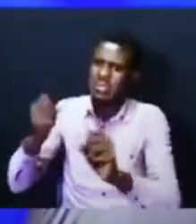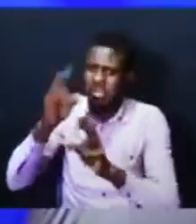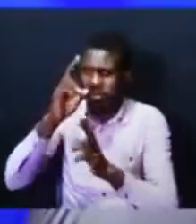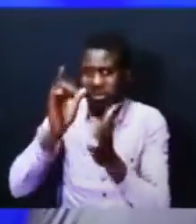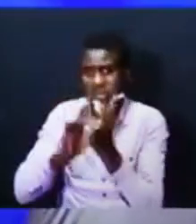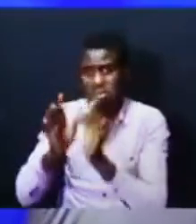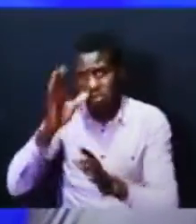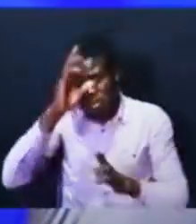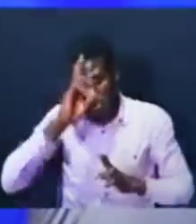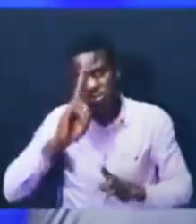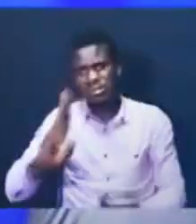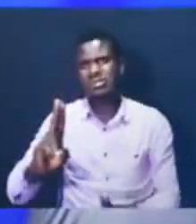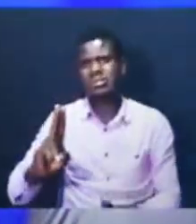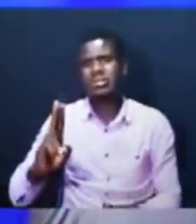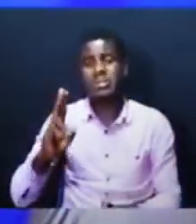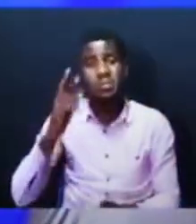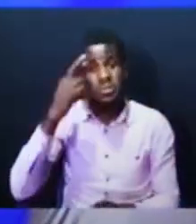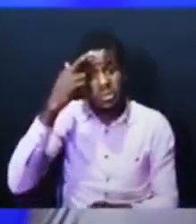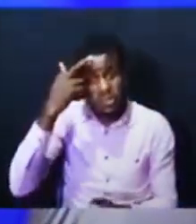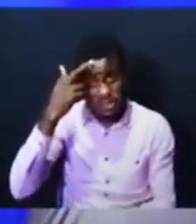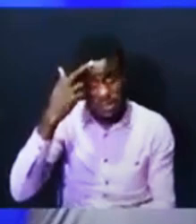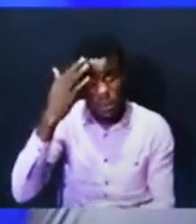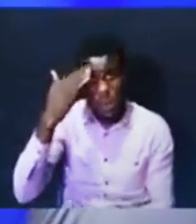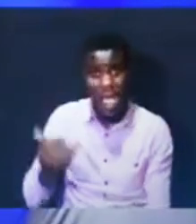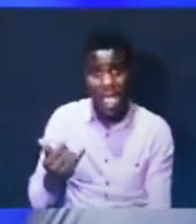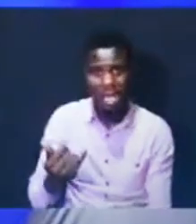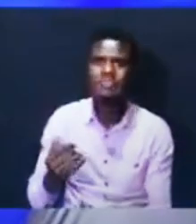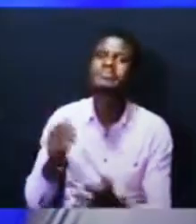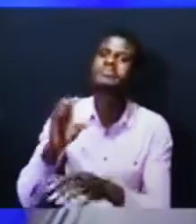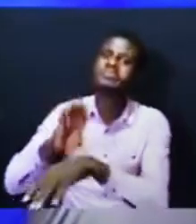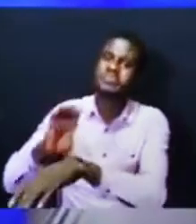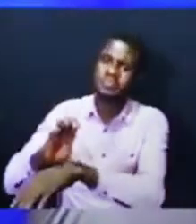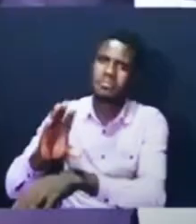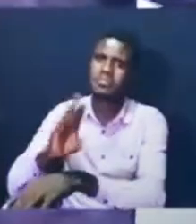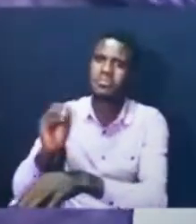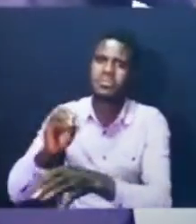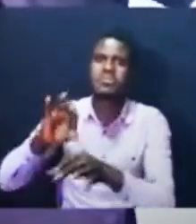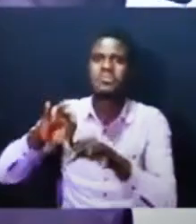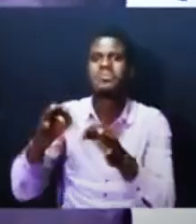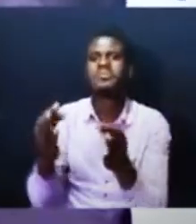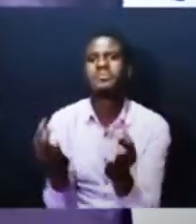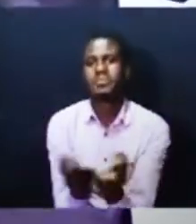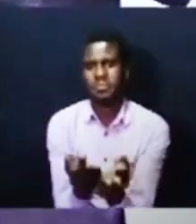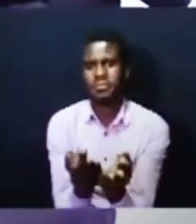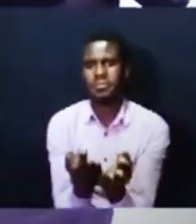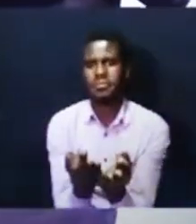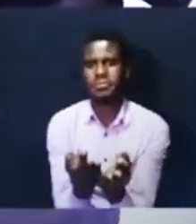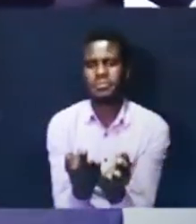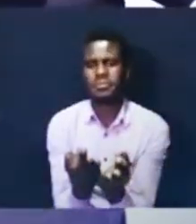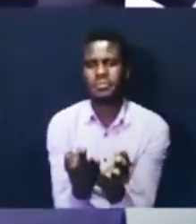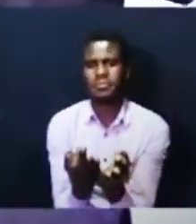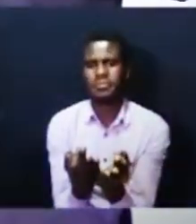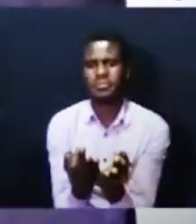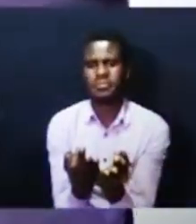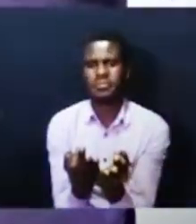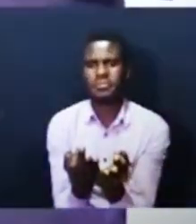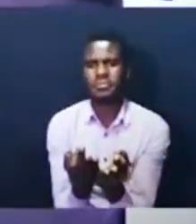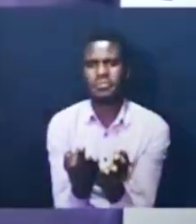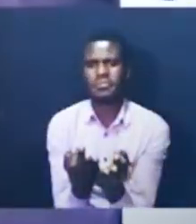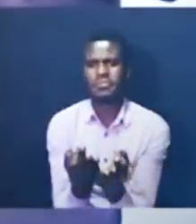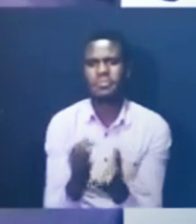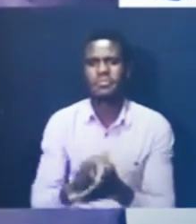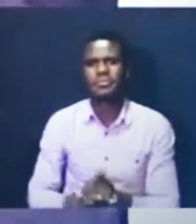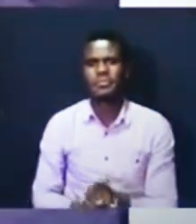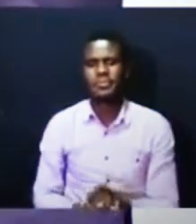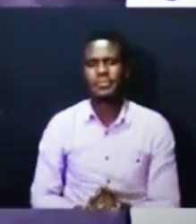for the sake of the church and the family. Na wempo etumi ma de bia amanfo bi sase ah na den na Christofo mpo wo bo ombra